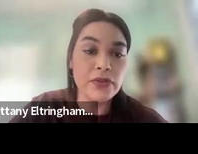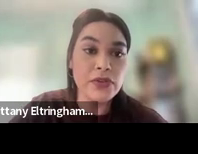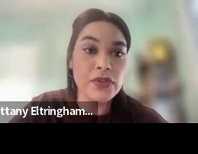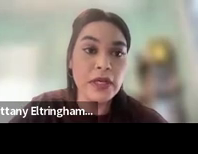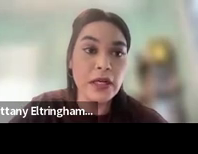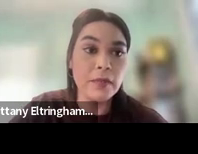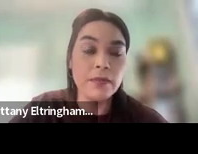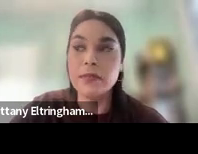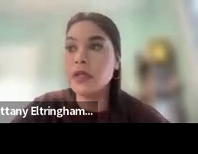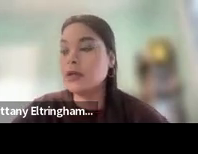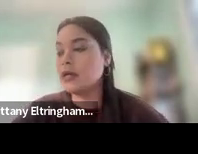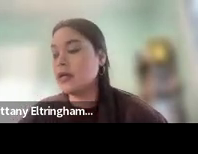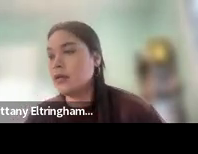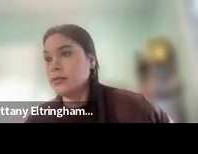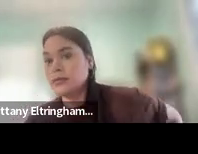support survivors.